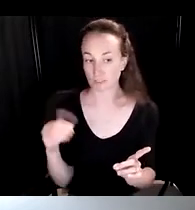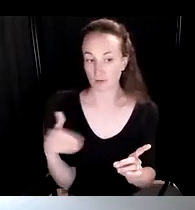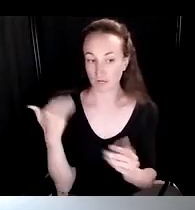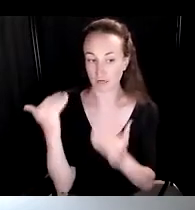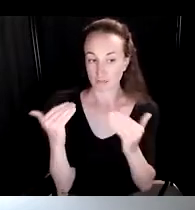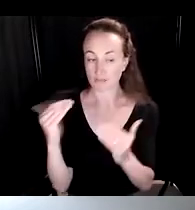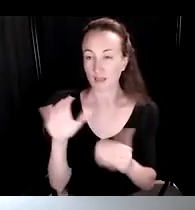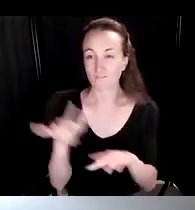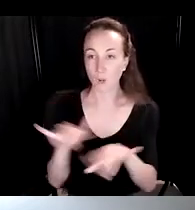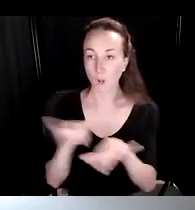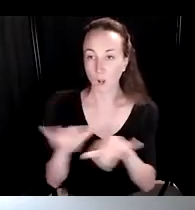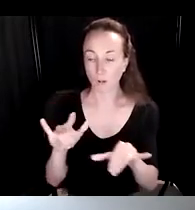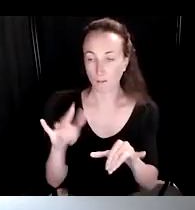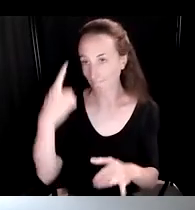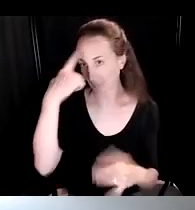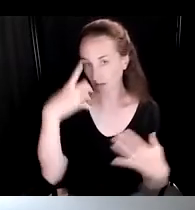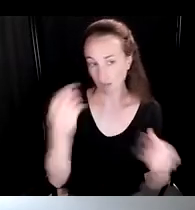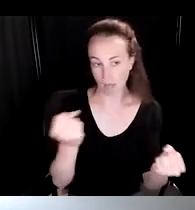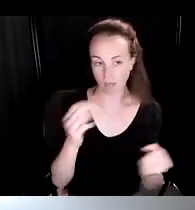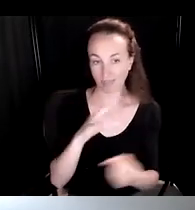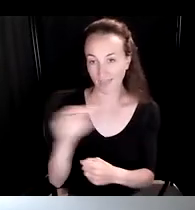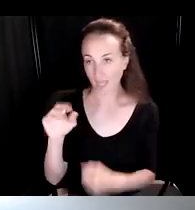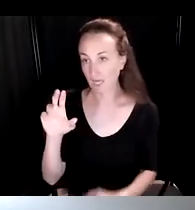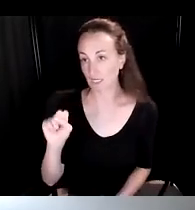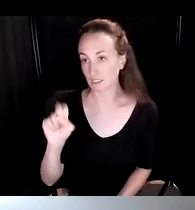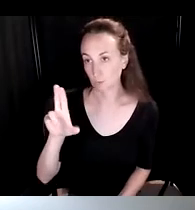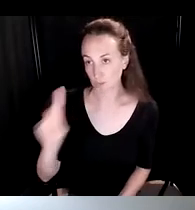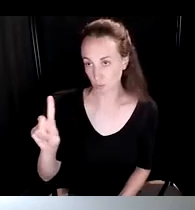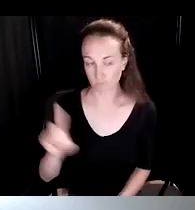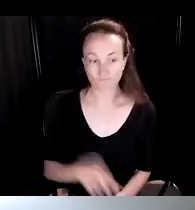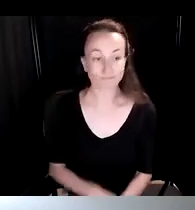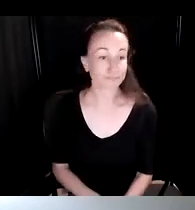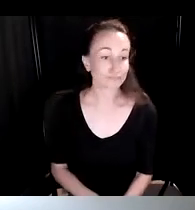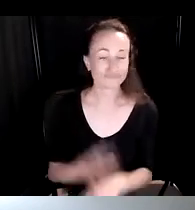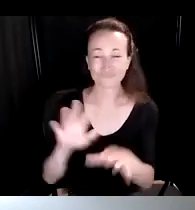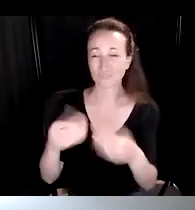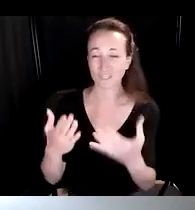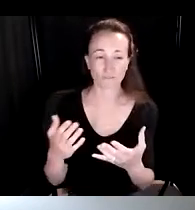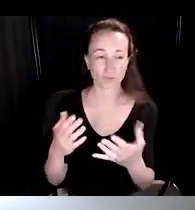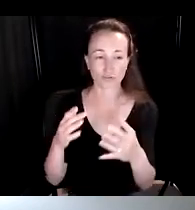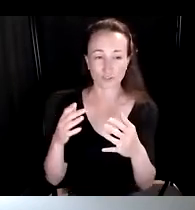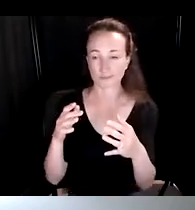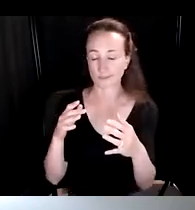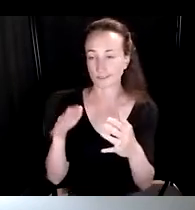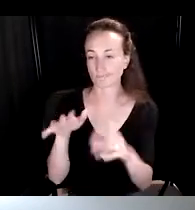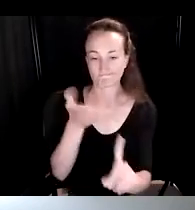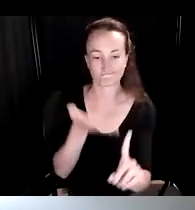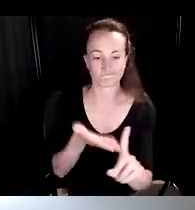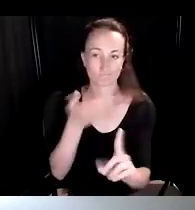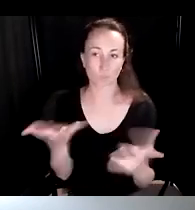comorbid, so a mental health and substance use diagnosis. Just to give you a flavor of what the sample is